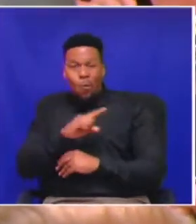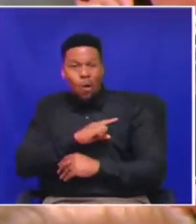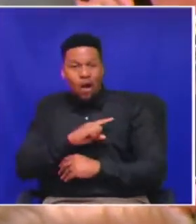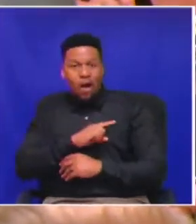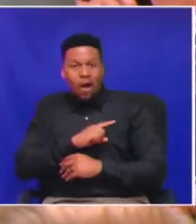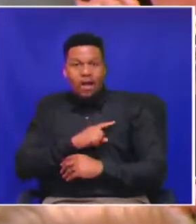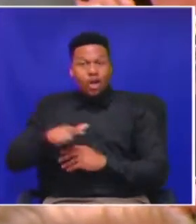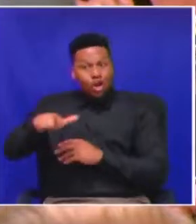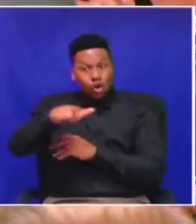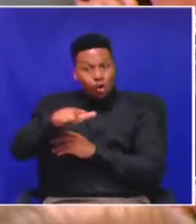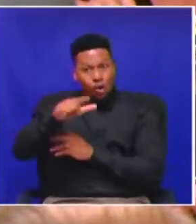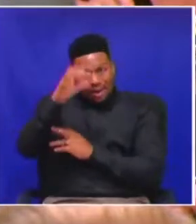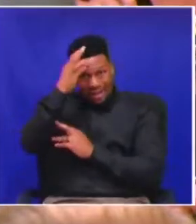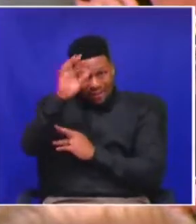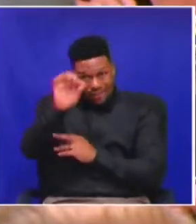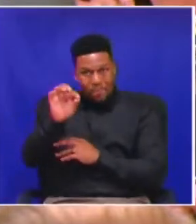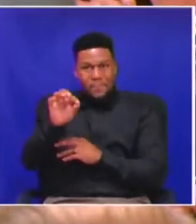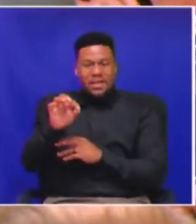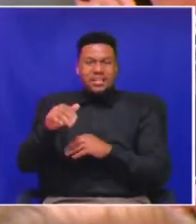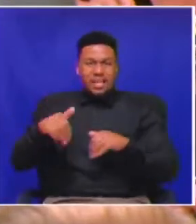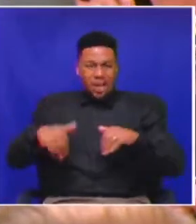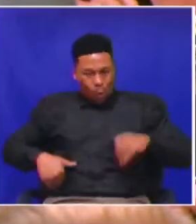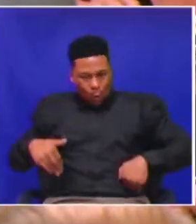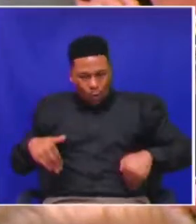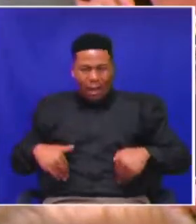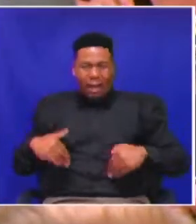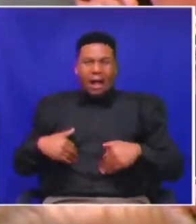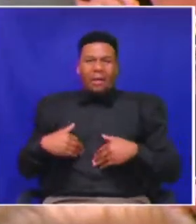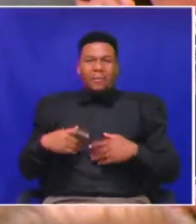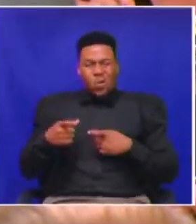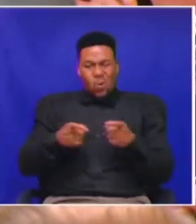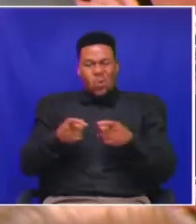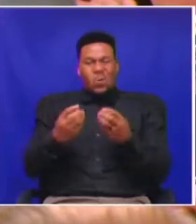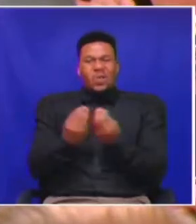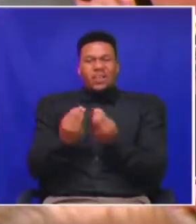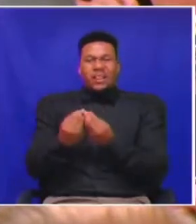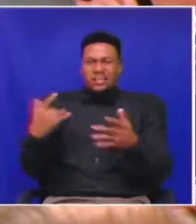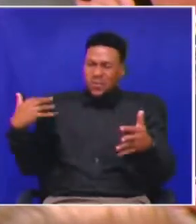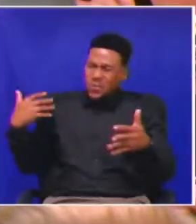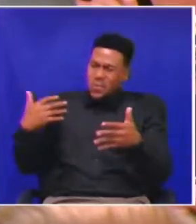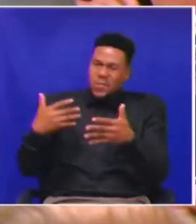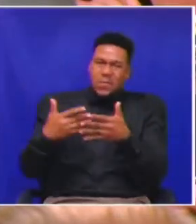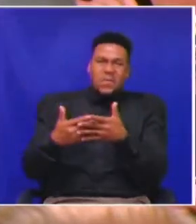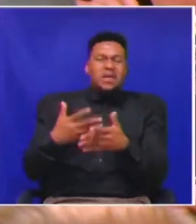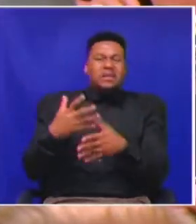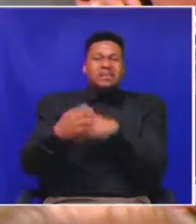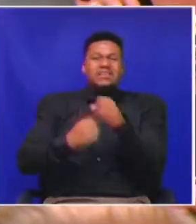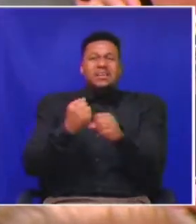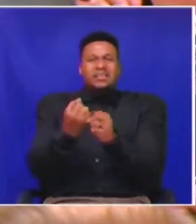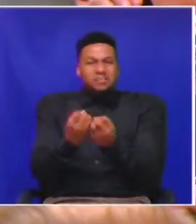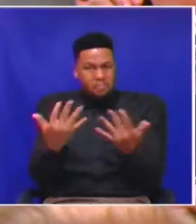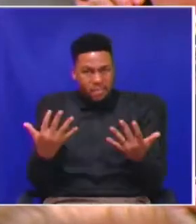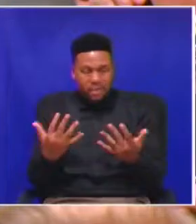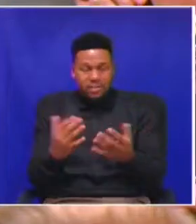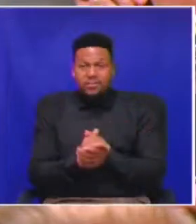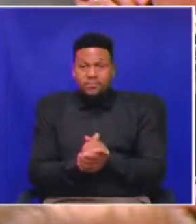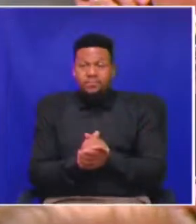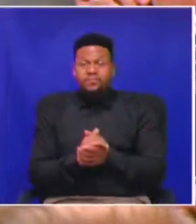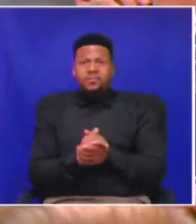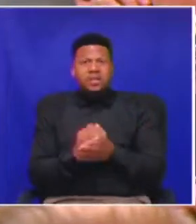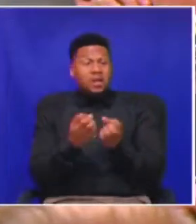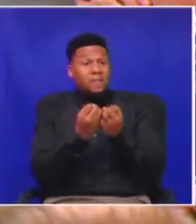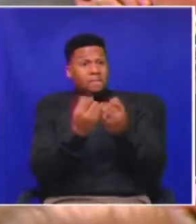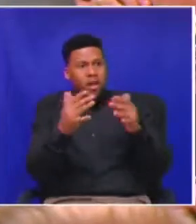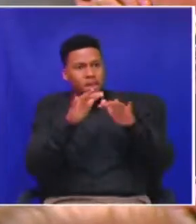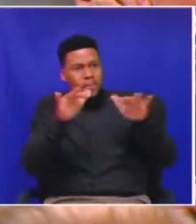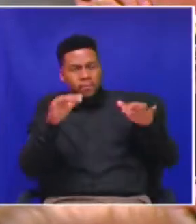decades by your party. Many Johannesburg residents are, to use your words, shocked to see areas such